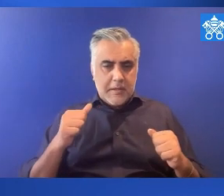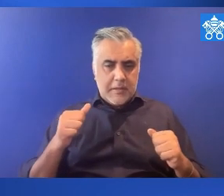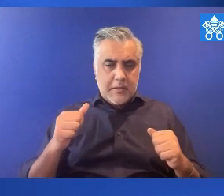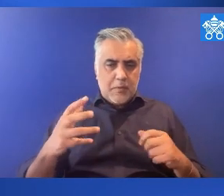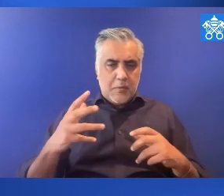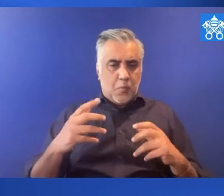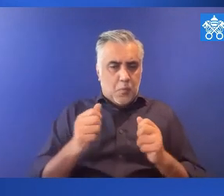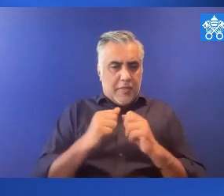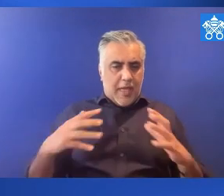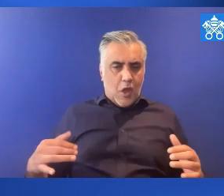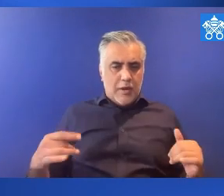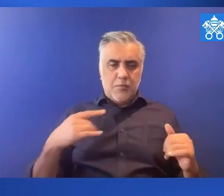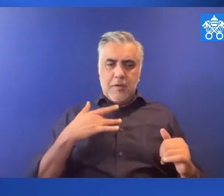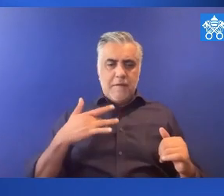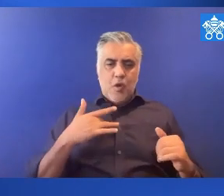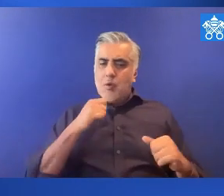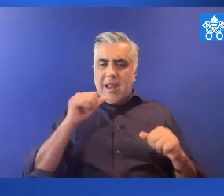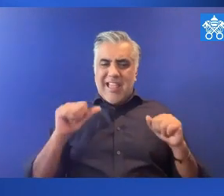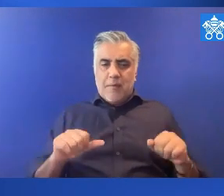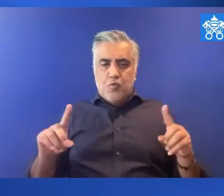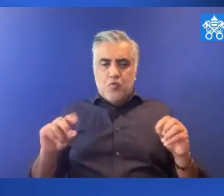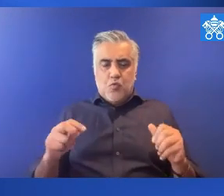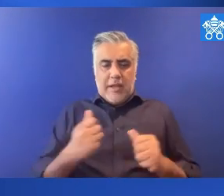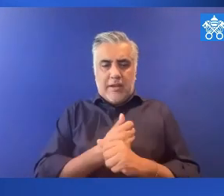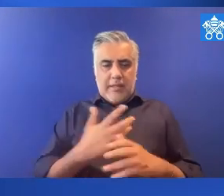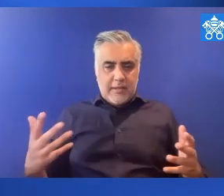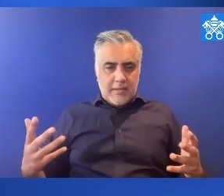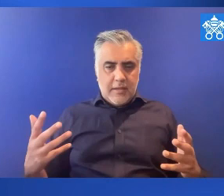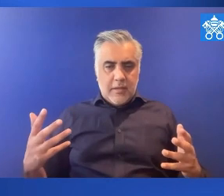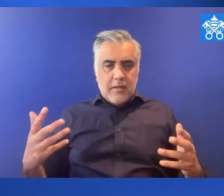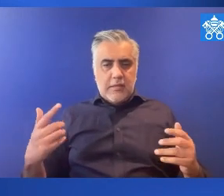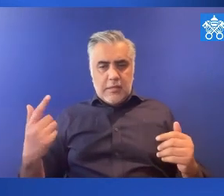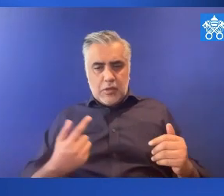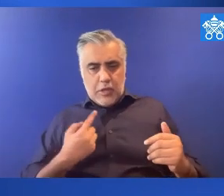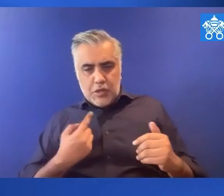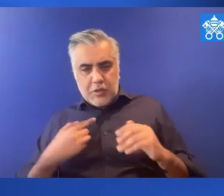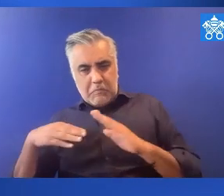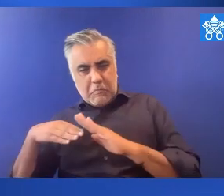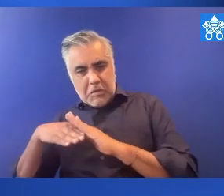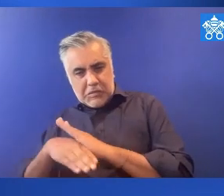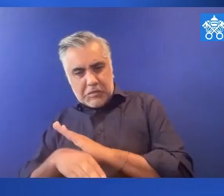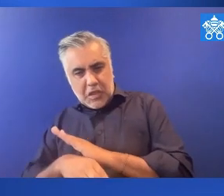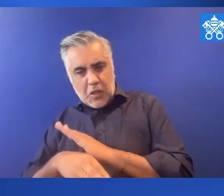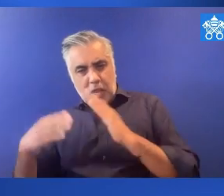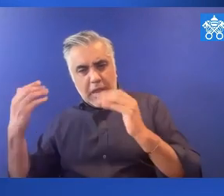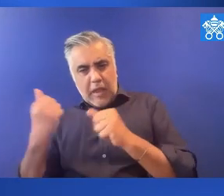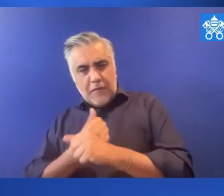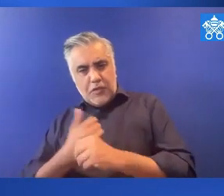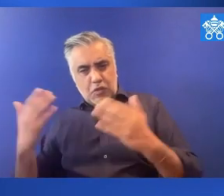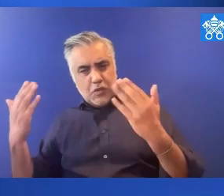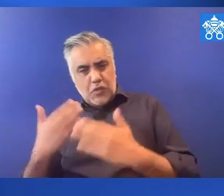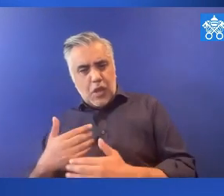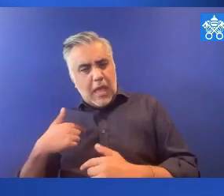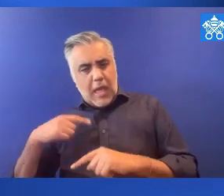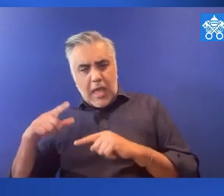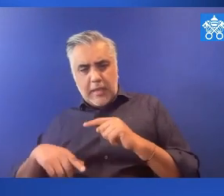When we are in darkness and desolation, we feel we are not able to do anything. We are down. Desolation